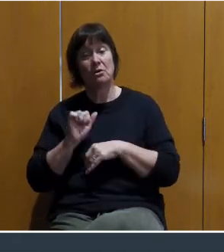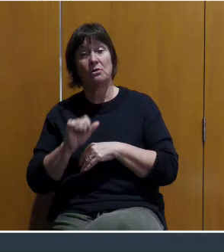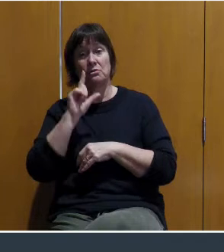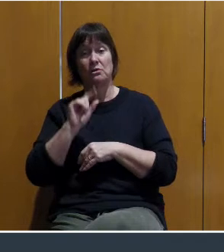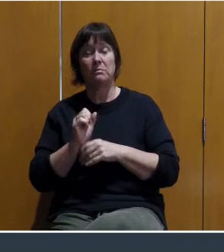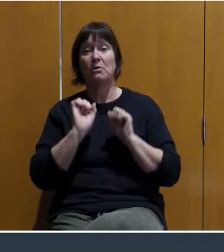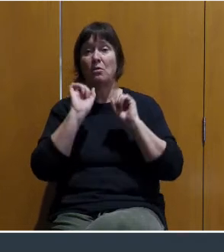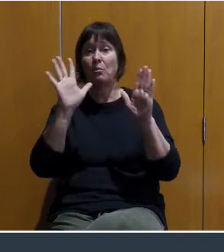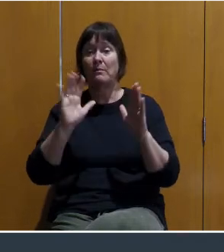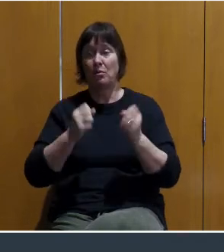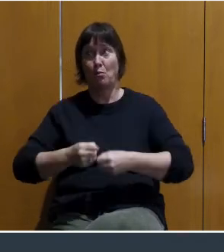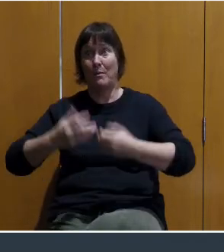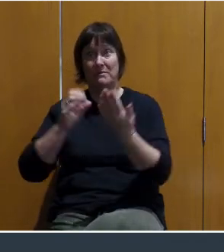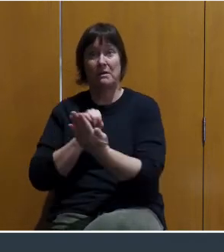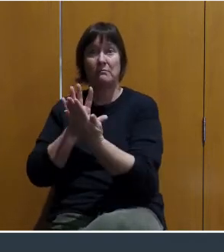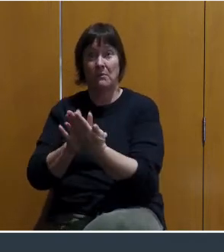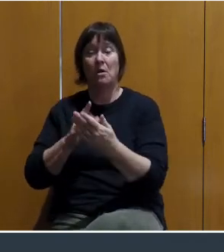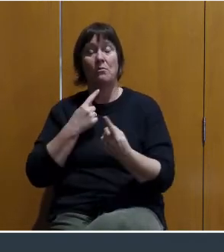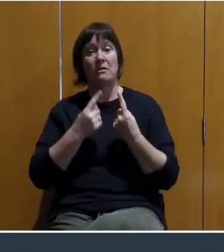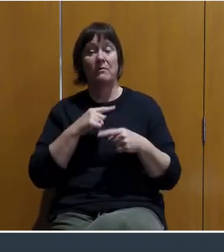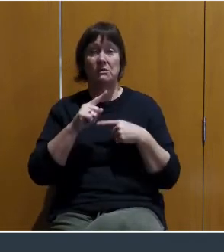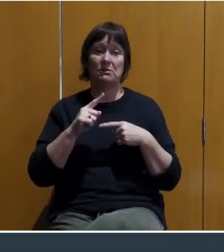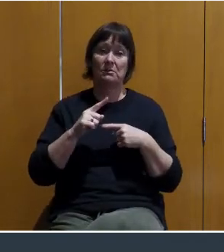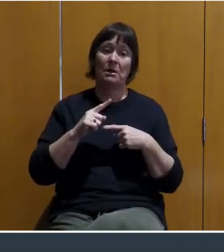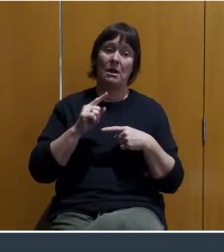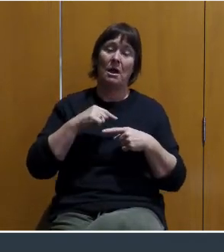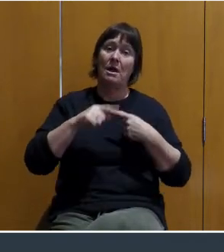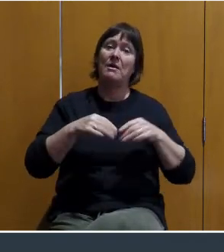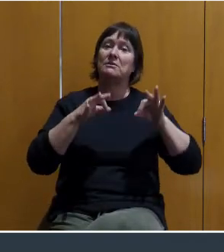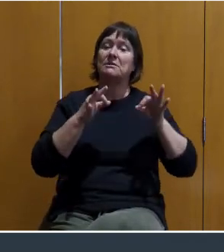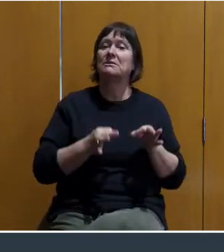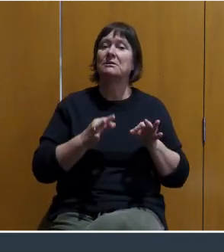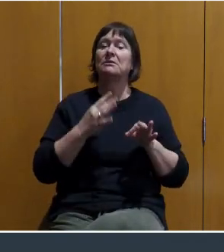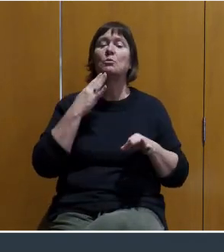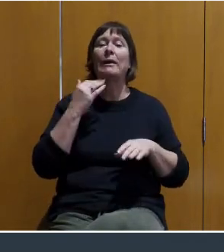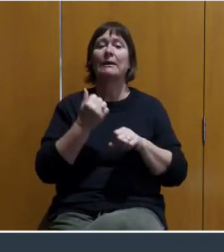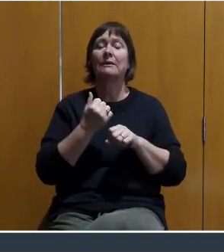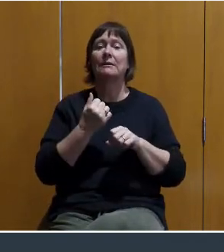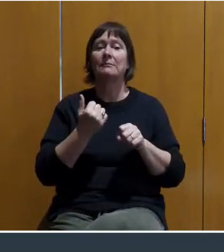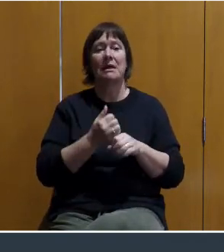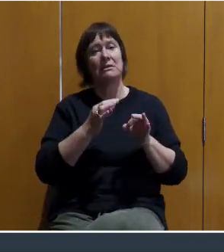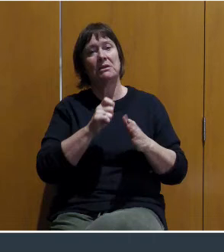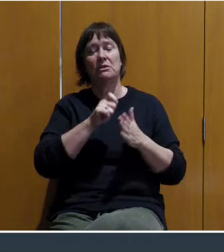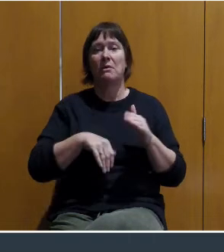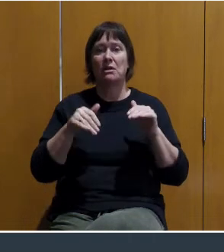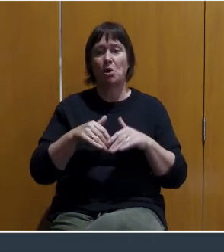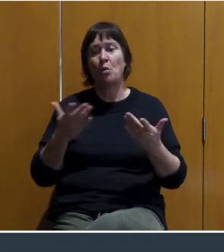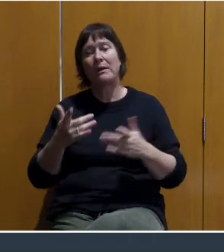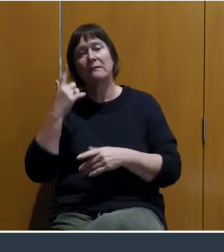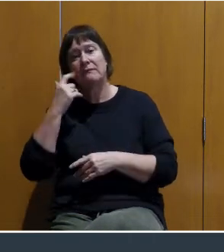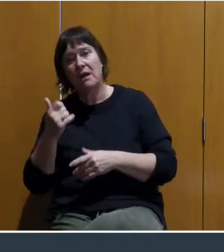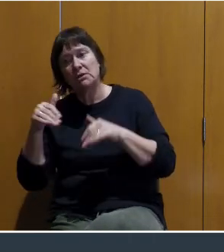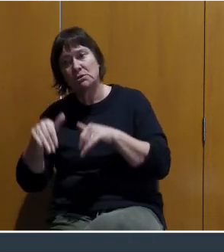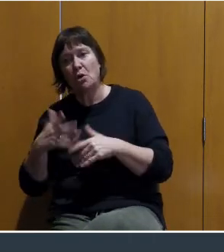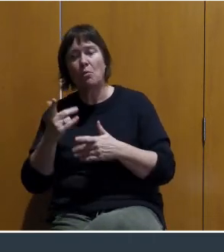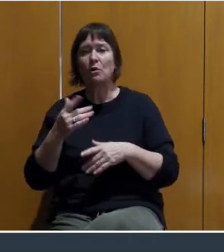on the current website, with information on decisions to consider when purchasing a dog. Where is a good place to look? What questions should